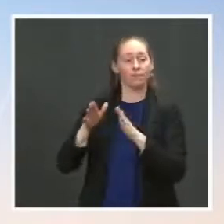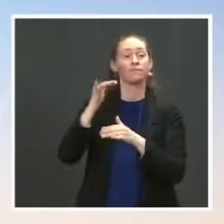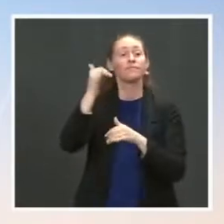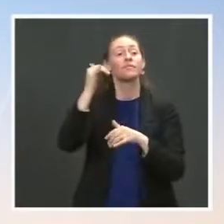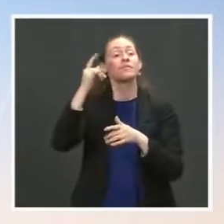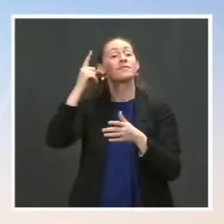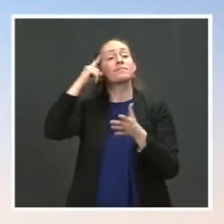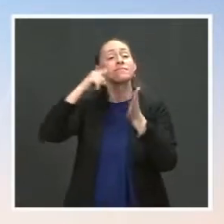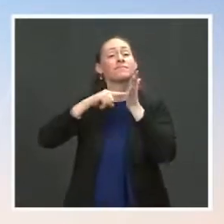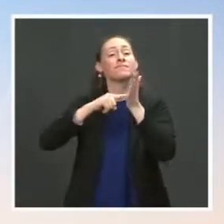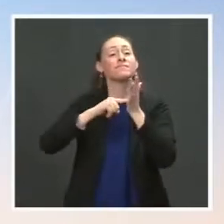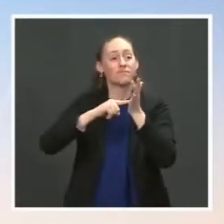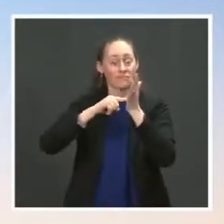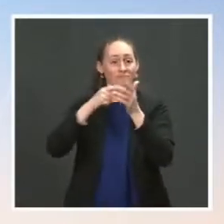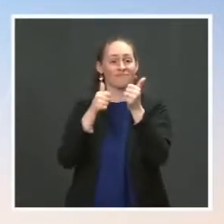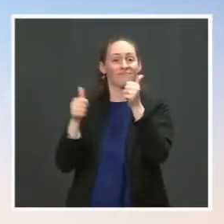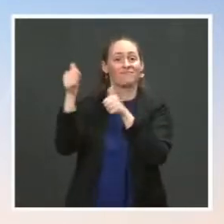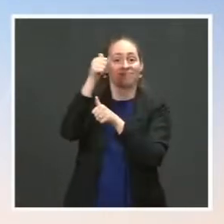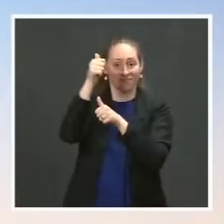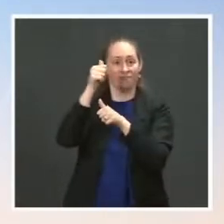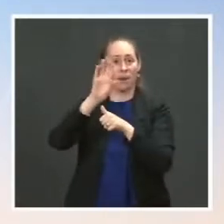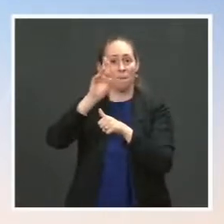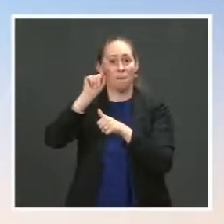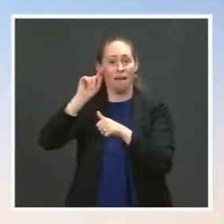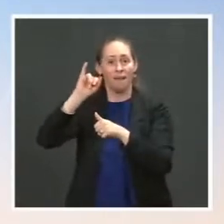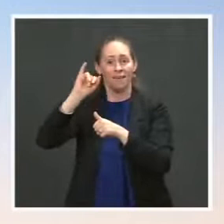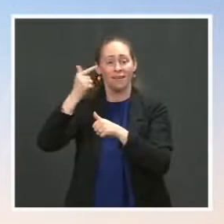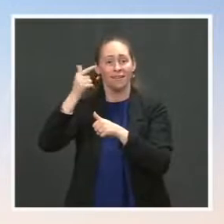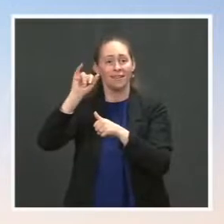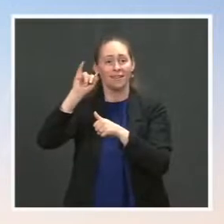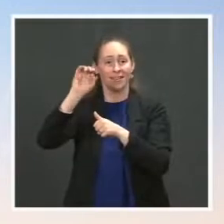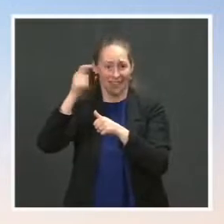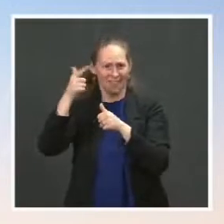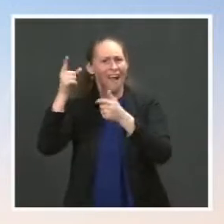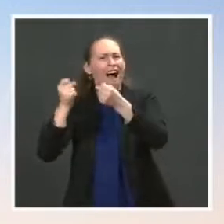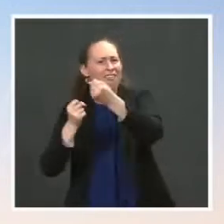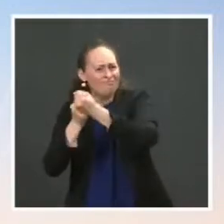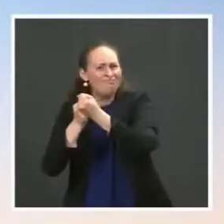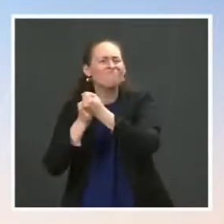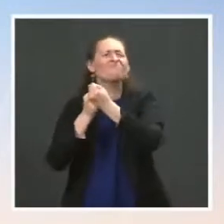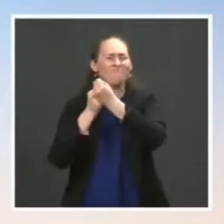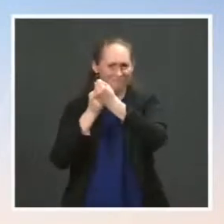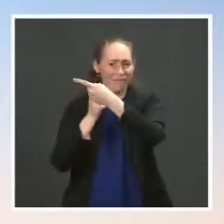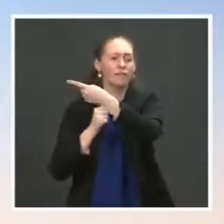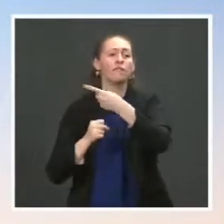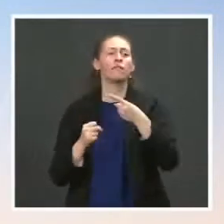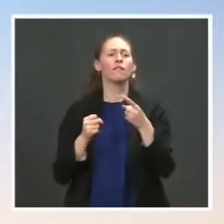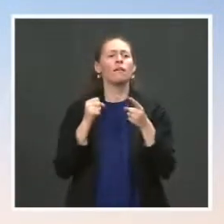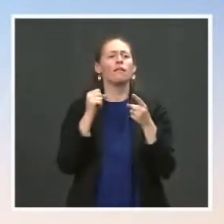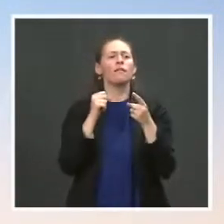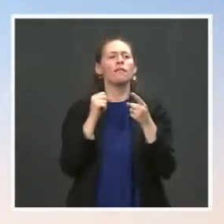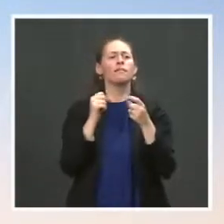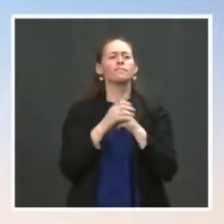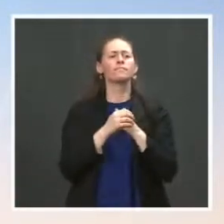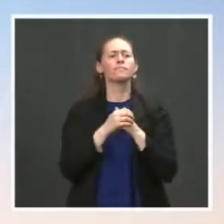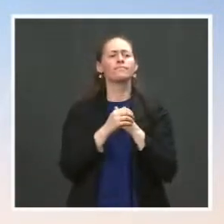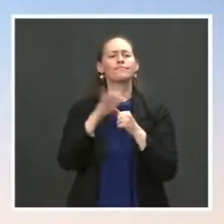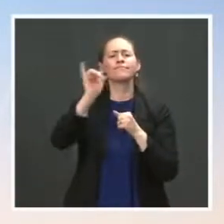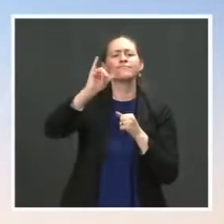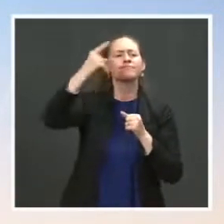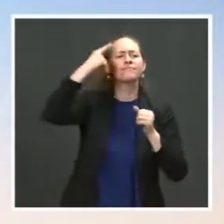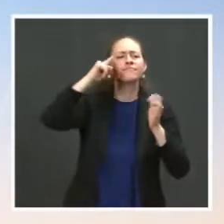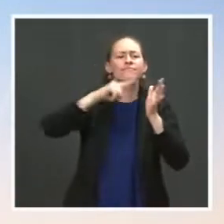we're having, most of the disagreement is about, some is about the size. Some think it's too small. Some think it's too big. It's like Goldilocks. We'll have